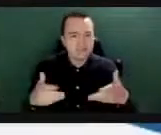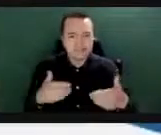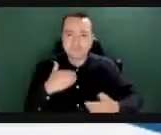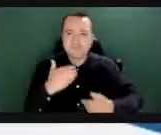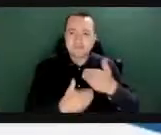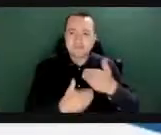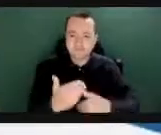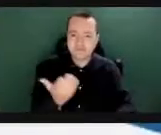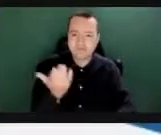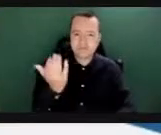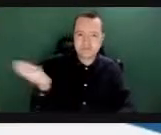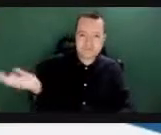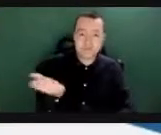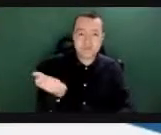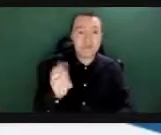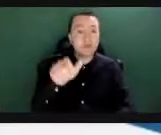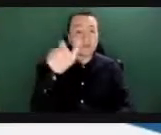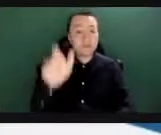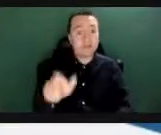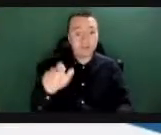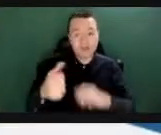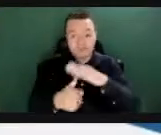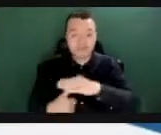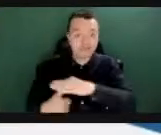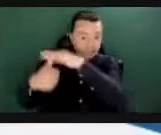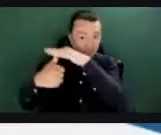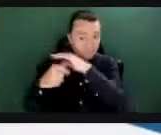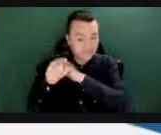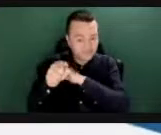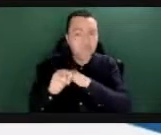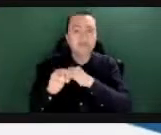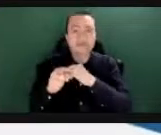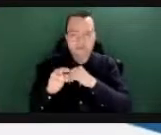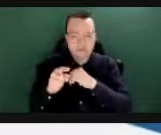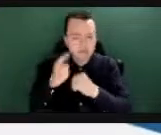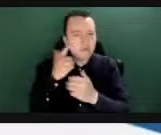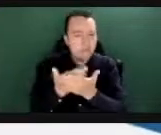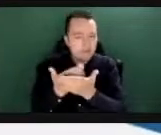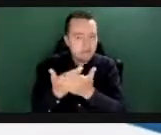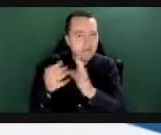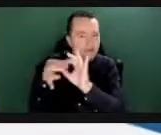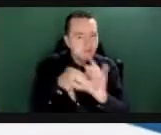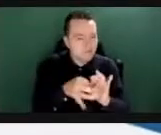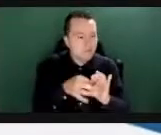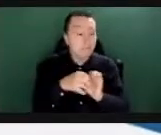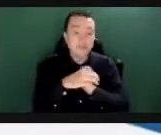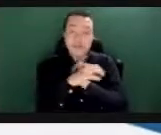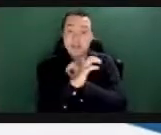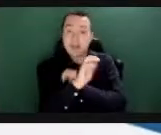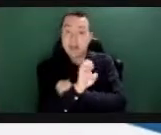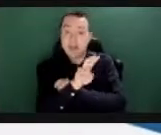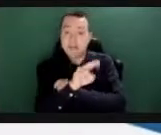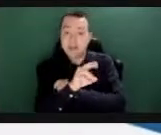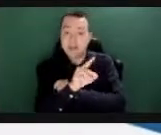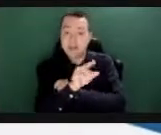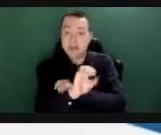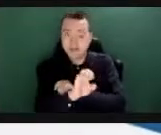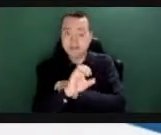Evidence Aid is a global leader in evidence and really has been working jointly with us to inform